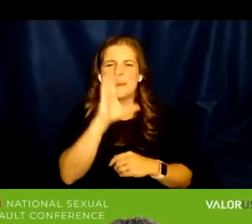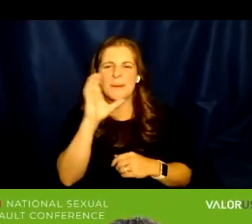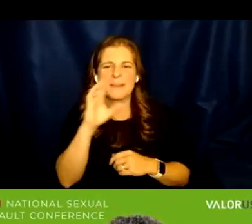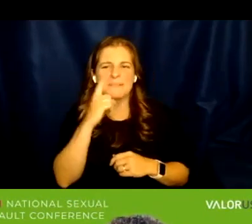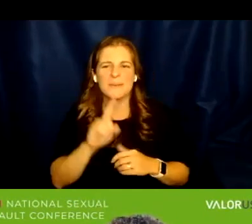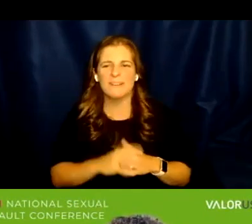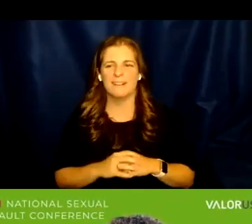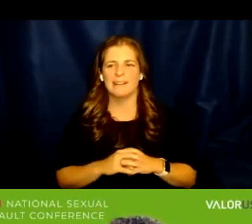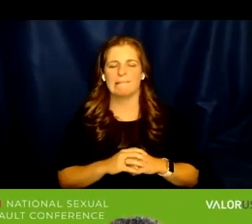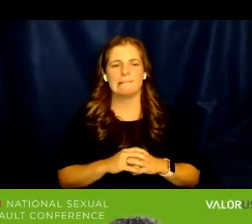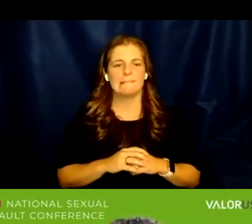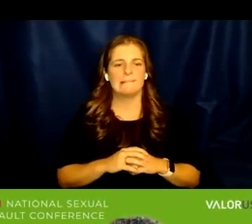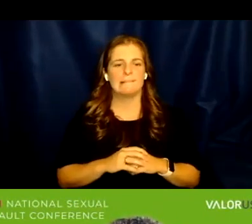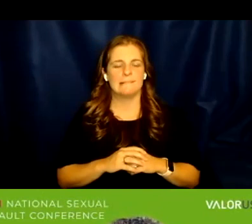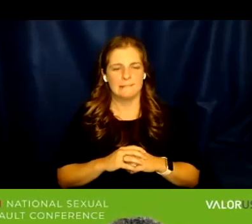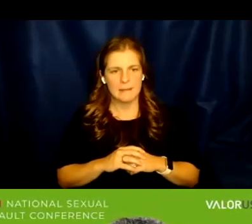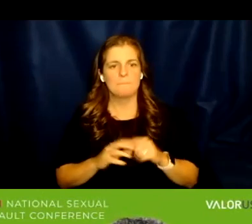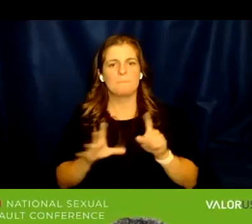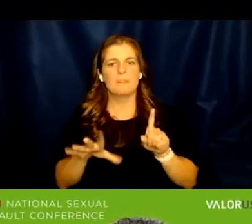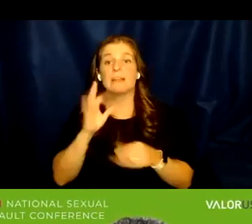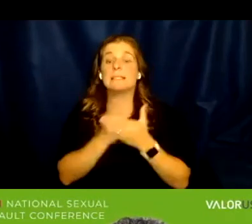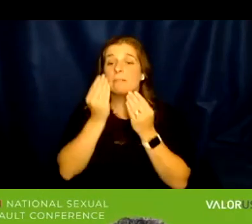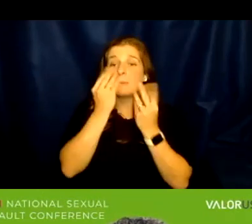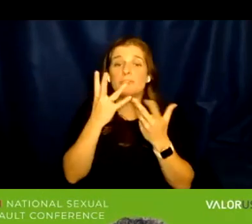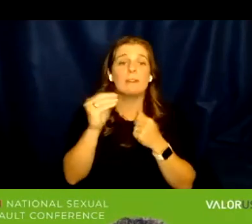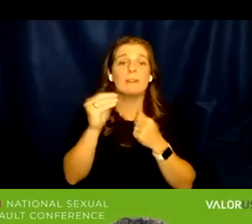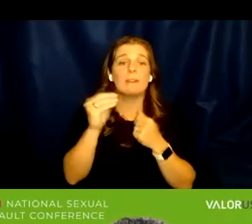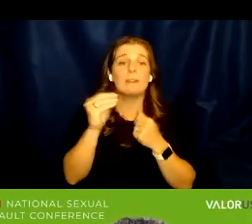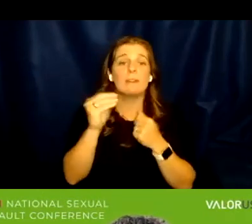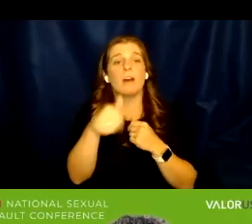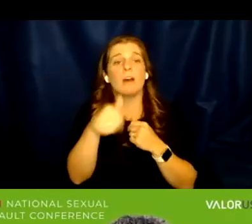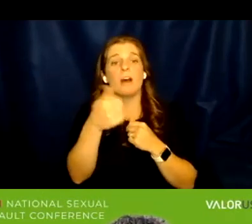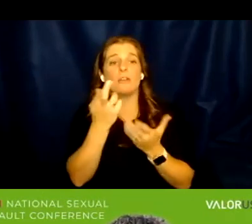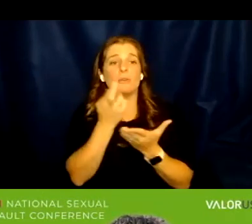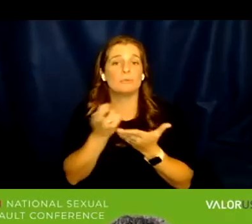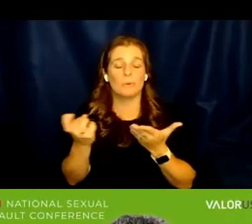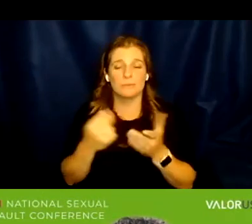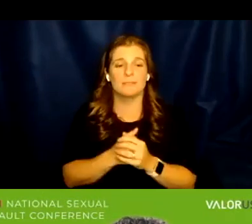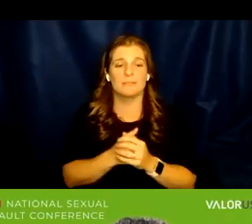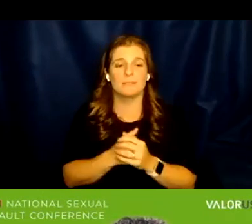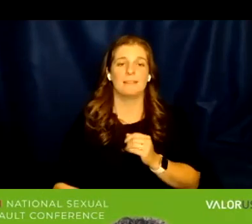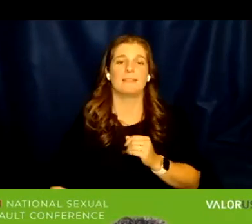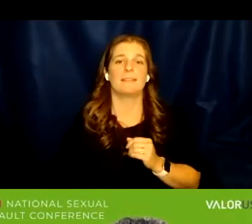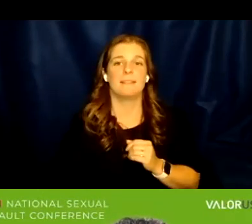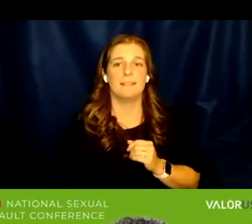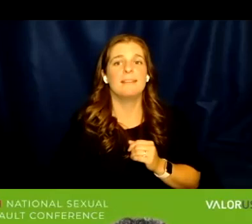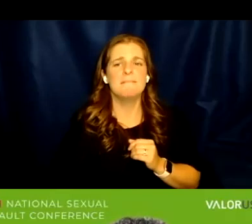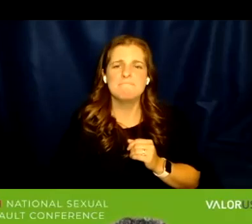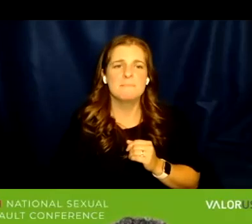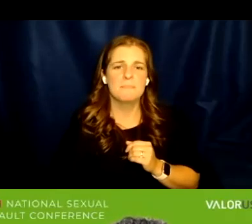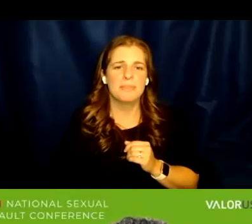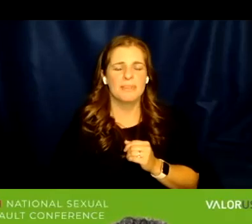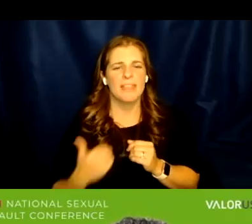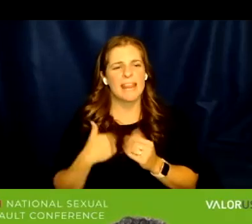and also sort of resources that have guided me in this work going forward.